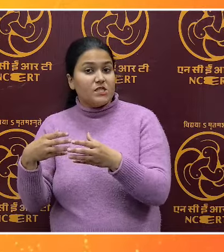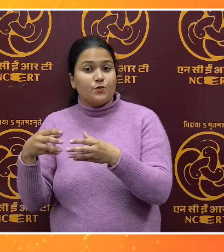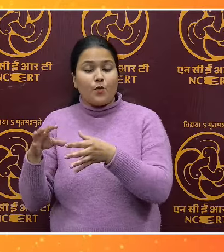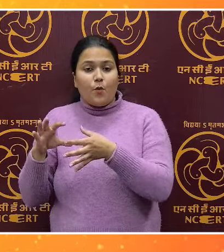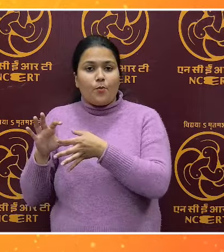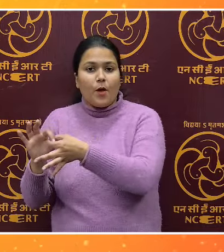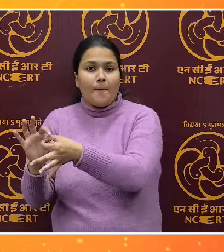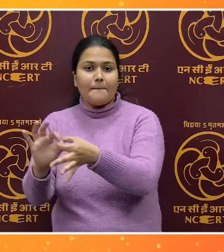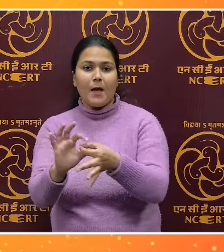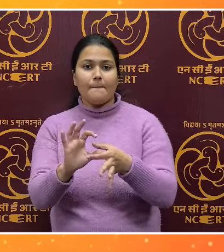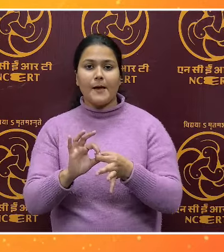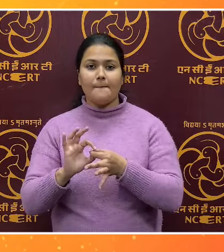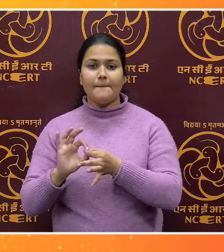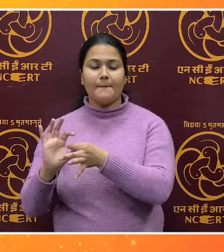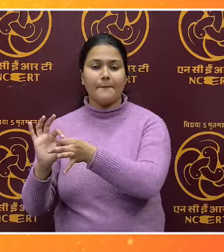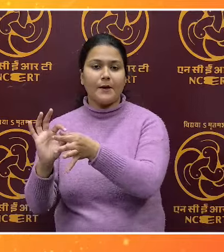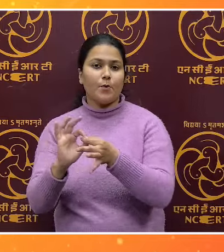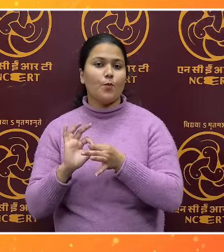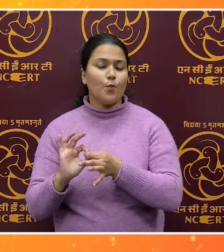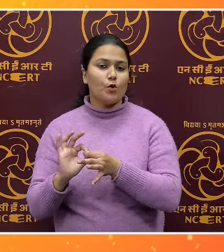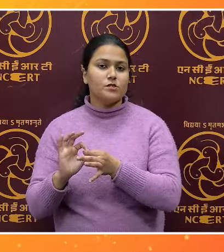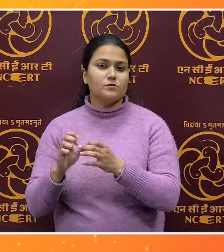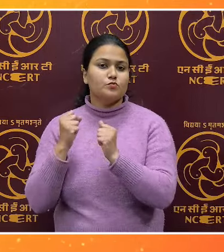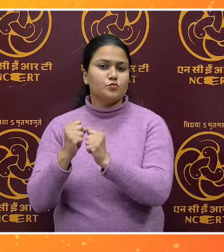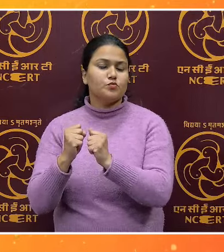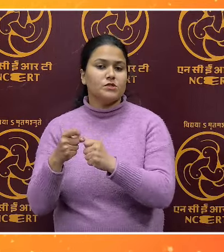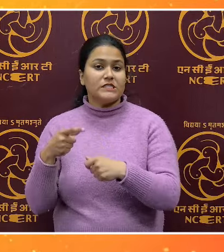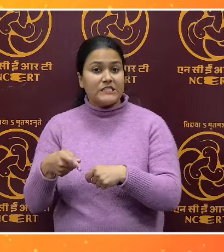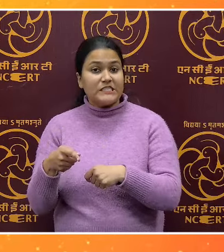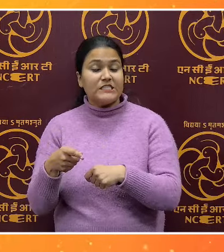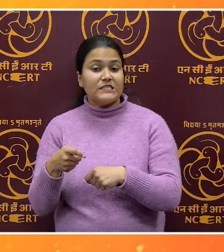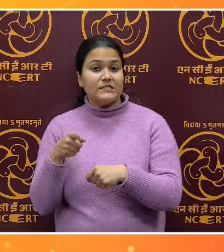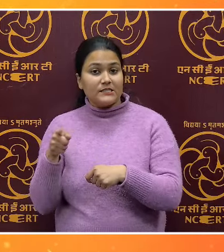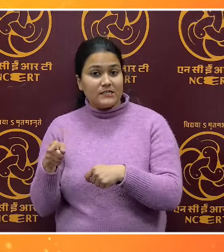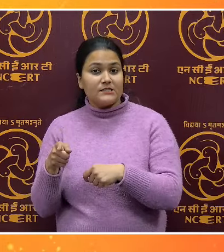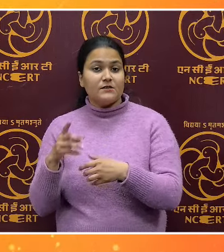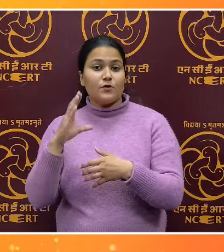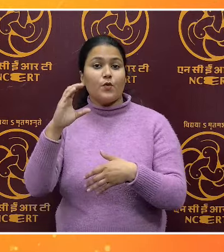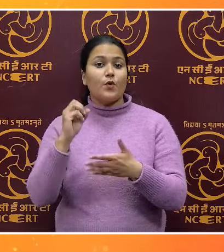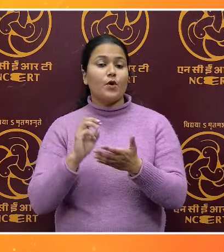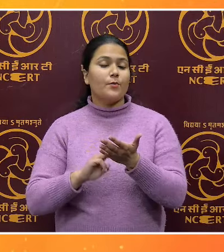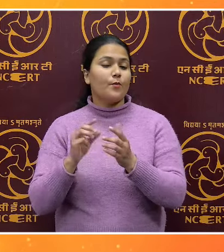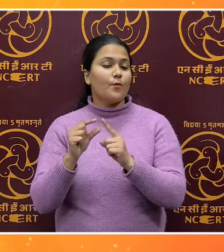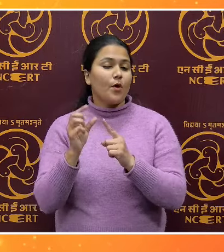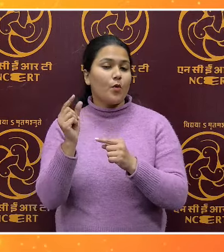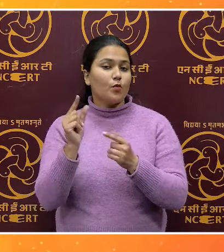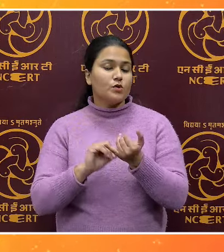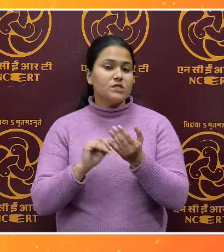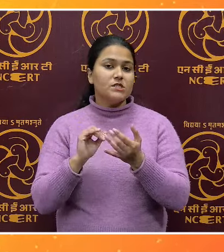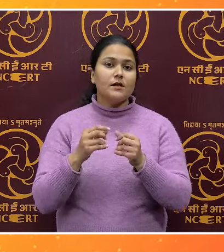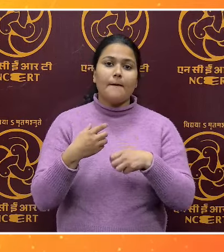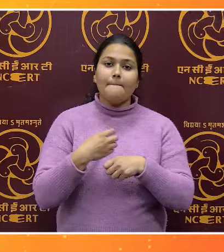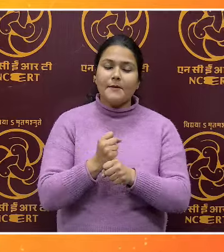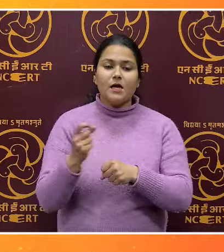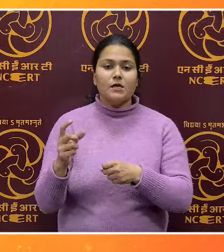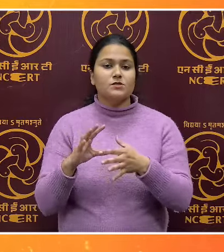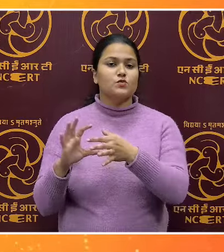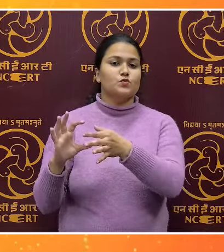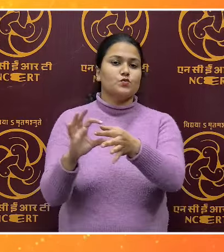bond with the metal. Such kind of compounds to be referred as coordination compounds. Like